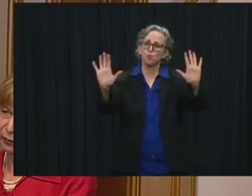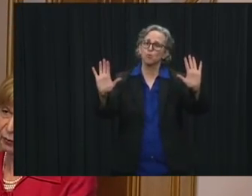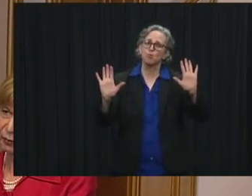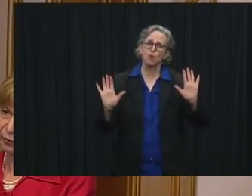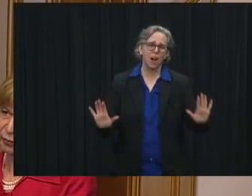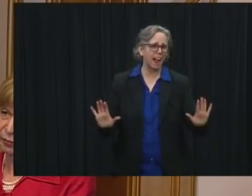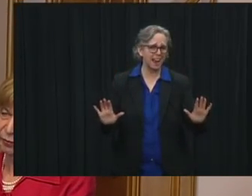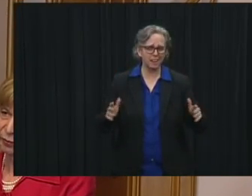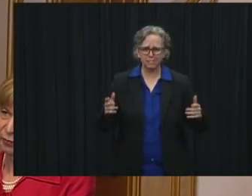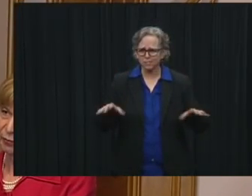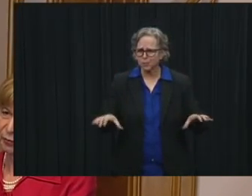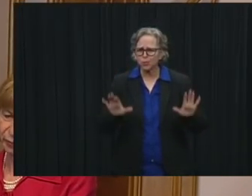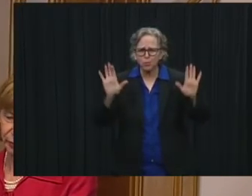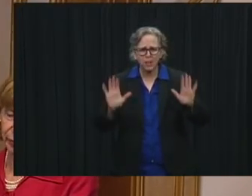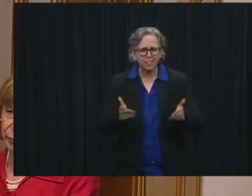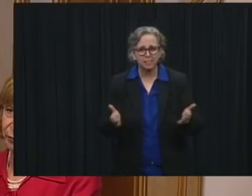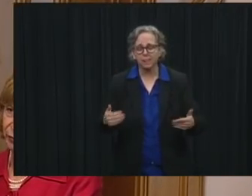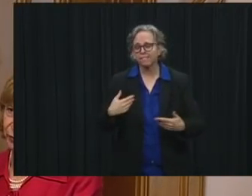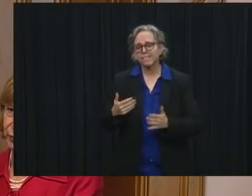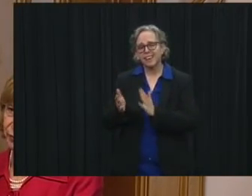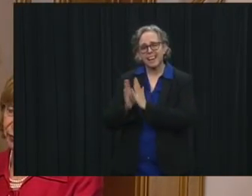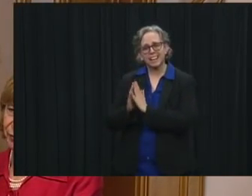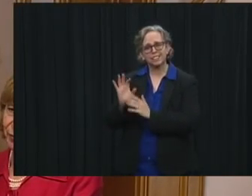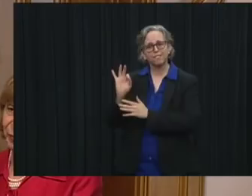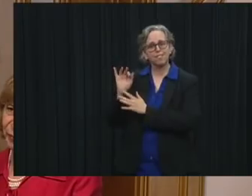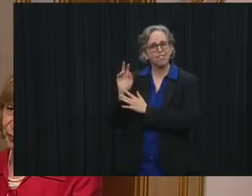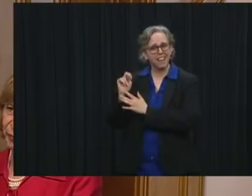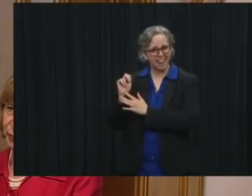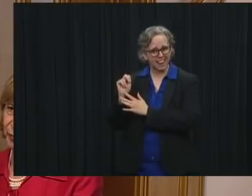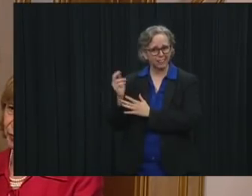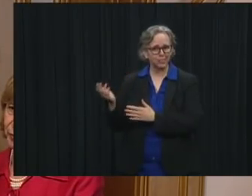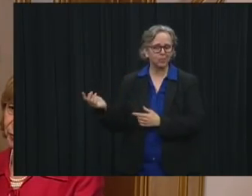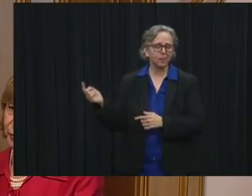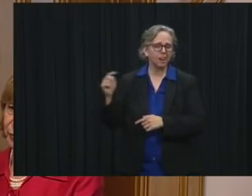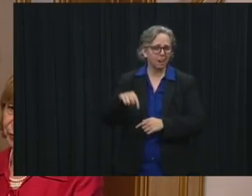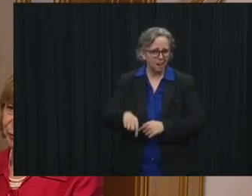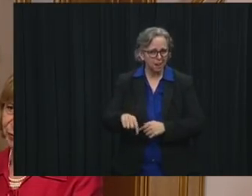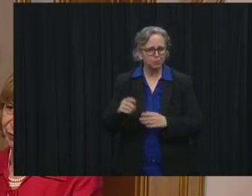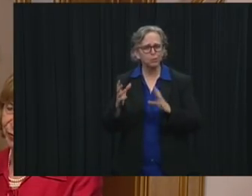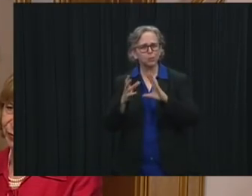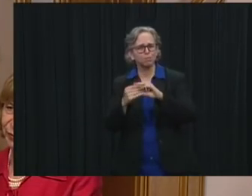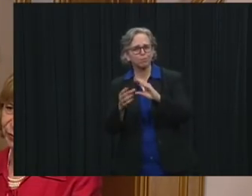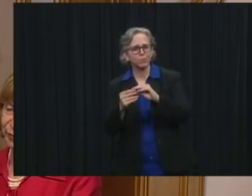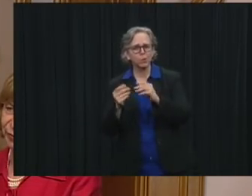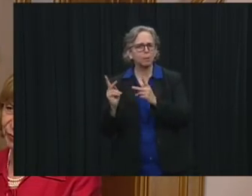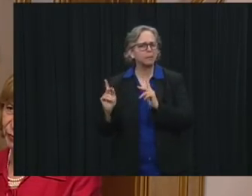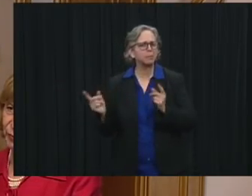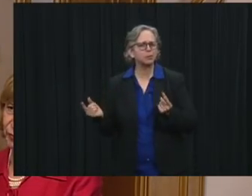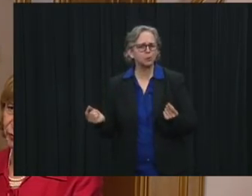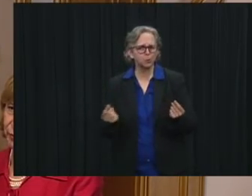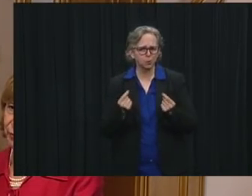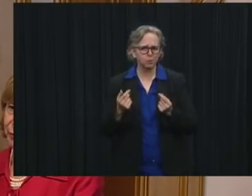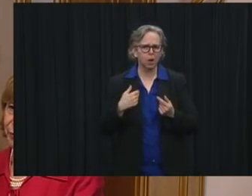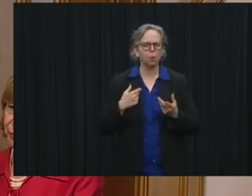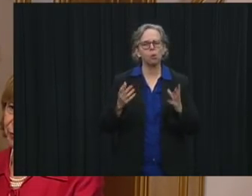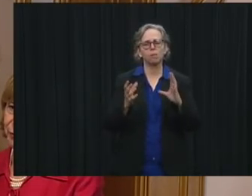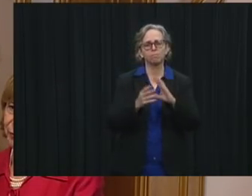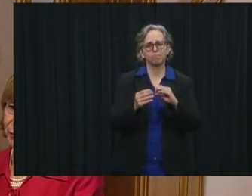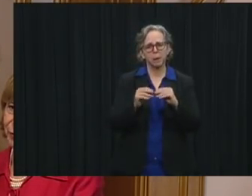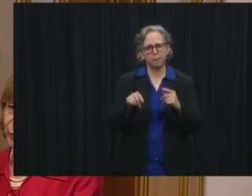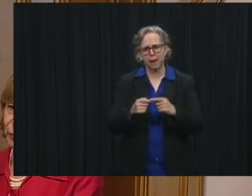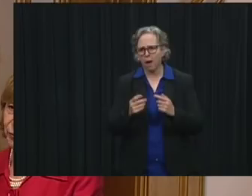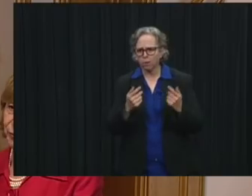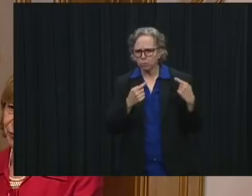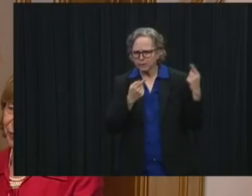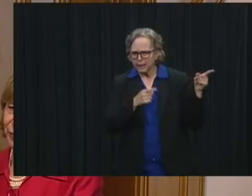those things that she knows people are doing, and also talk a little bit about what people can do at home, what they can